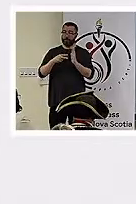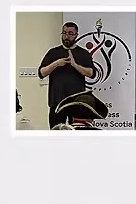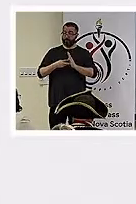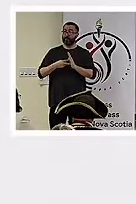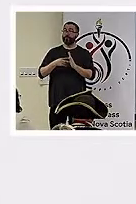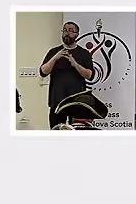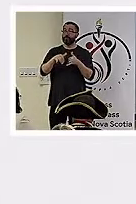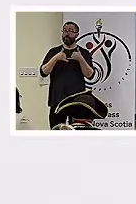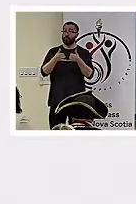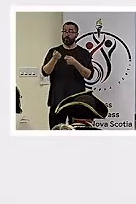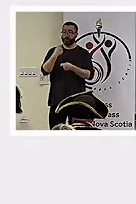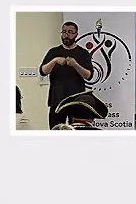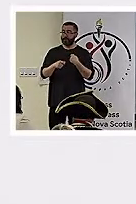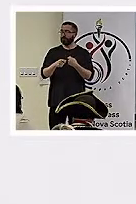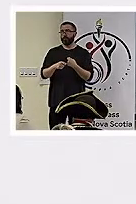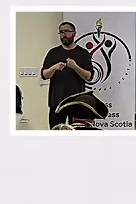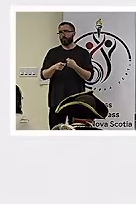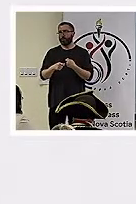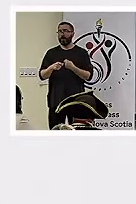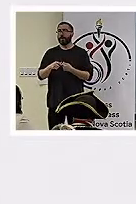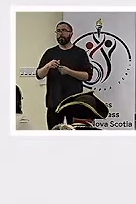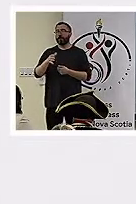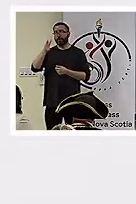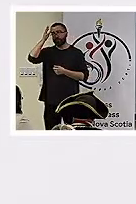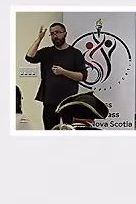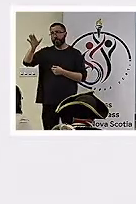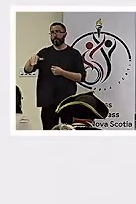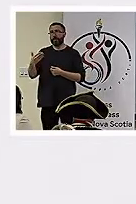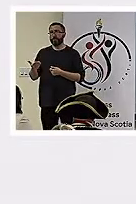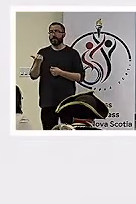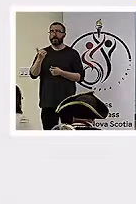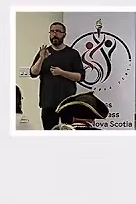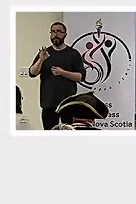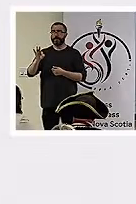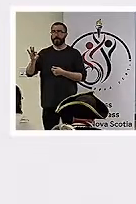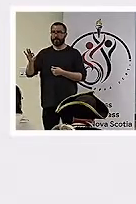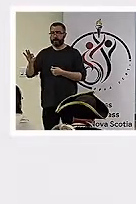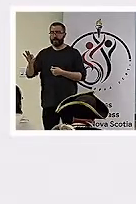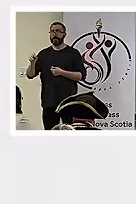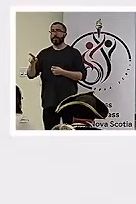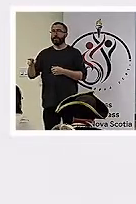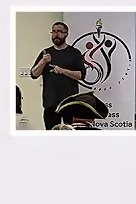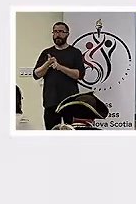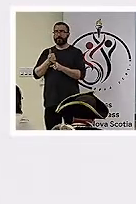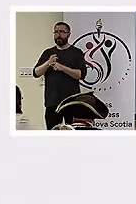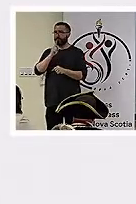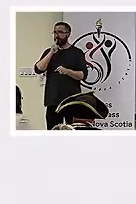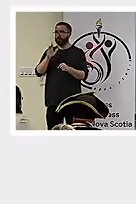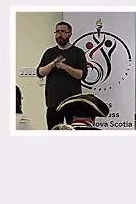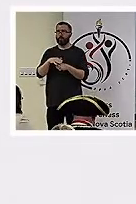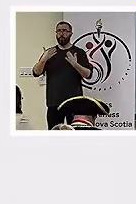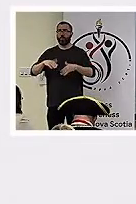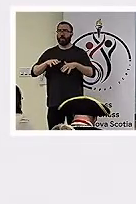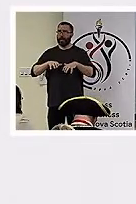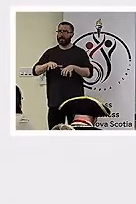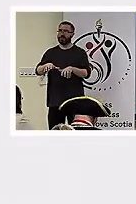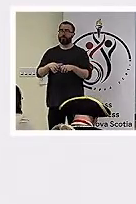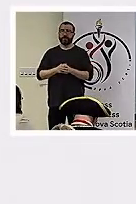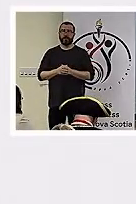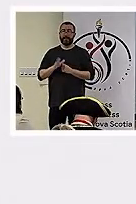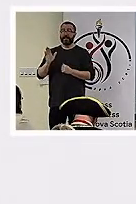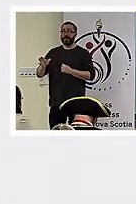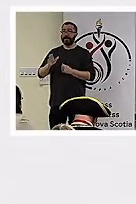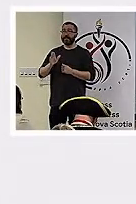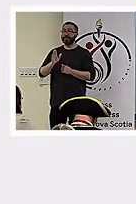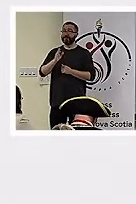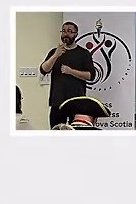Hebb, who passed away in October 1999, was the personification of dedicated action. His wry sense of humor